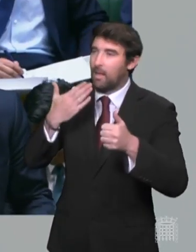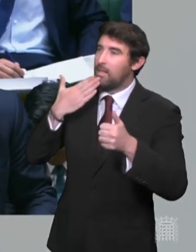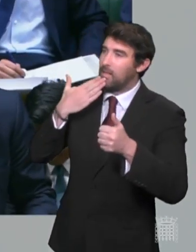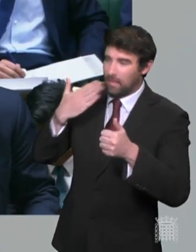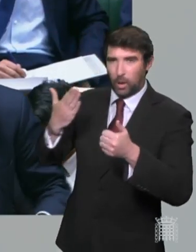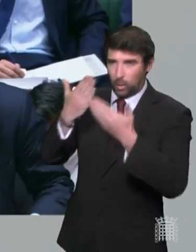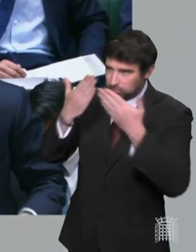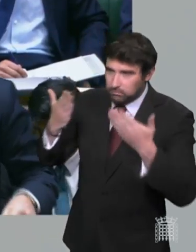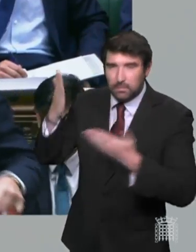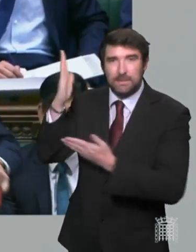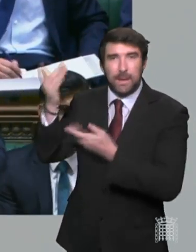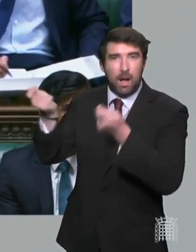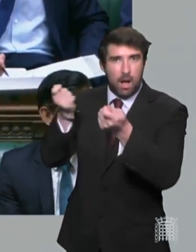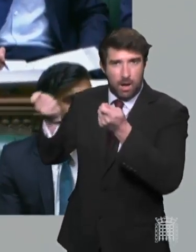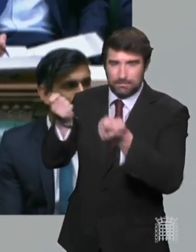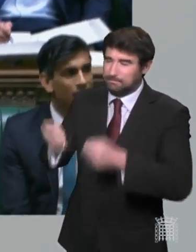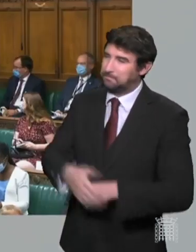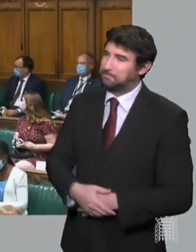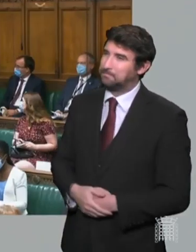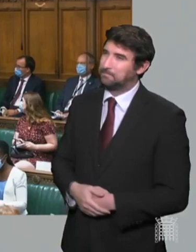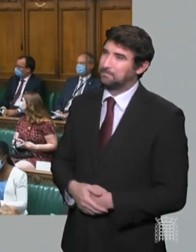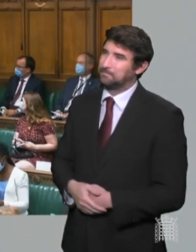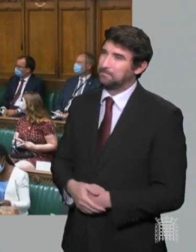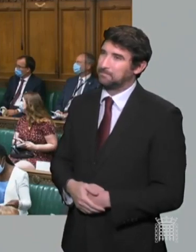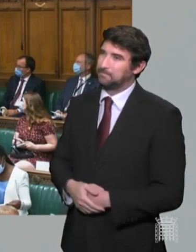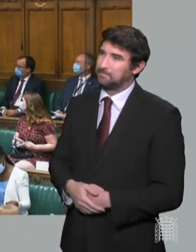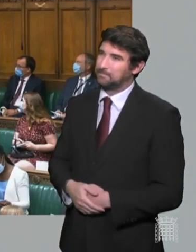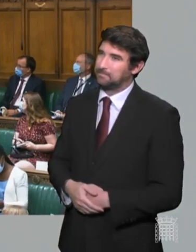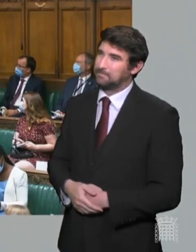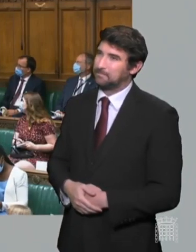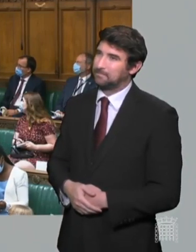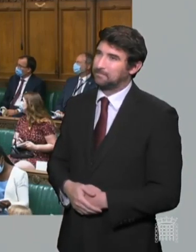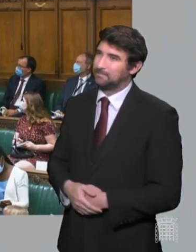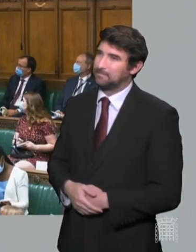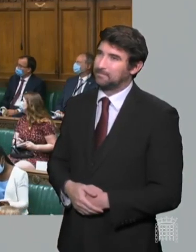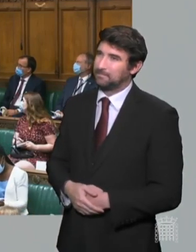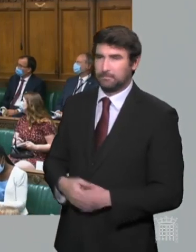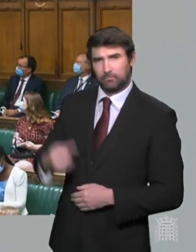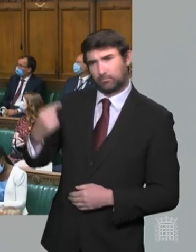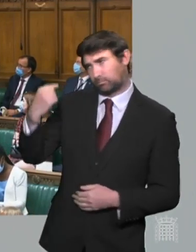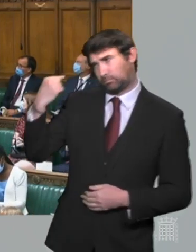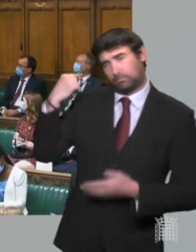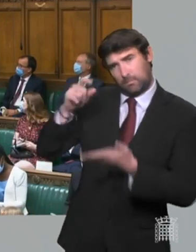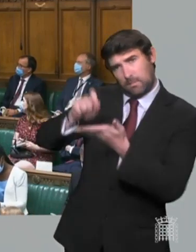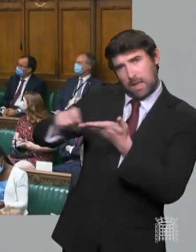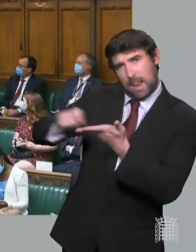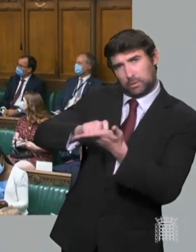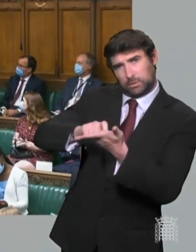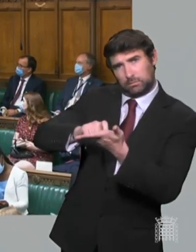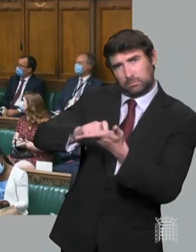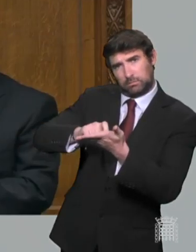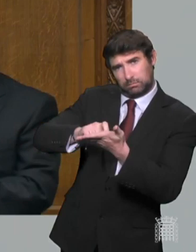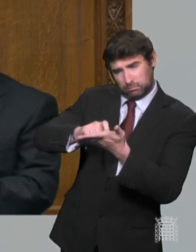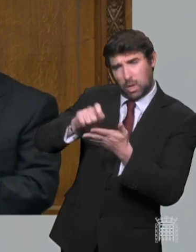such meetings later today. Mick Whitley. Thank you, Mr. Speaker. In the run-up to the last election, the Prime Minister said that it's wrong